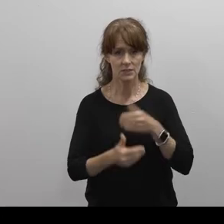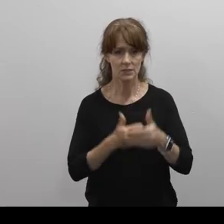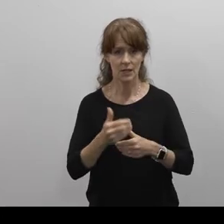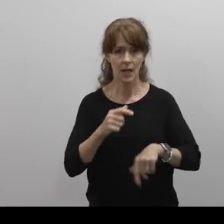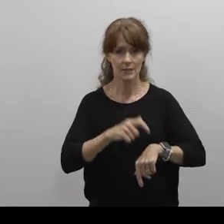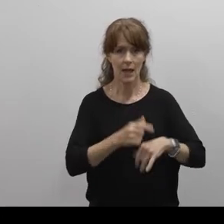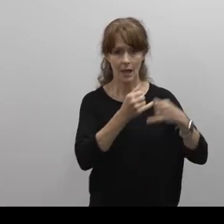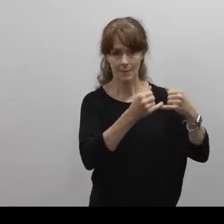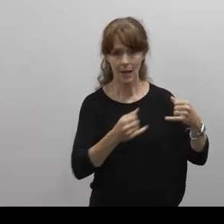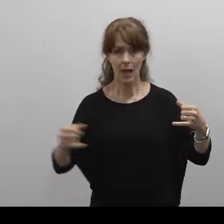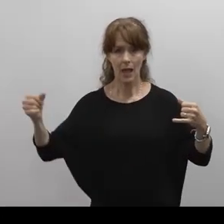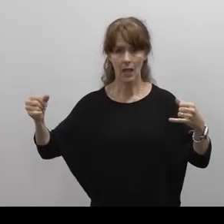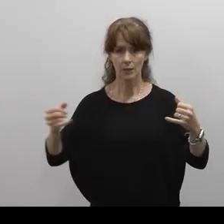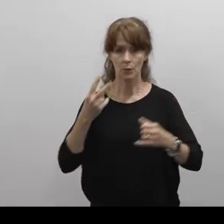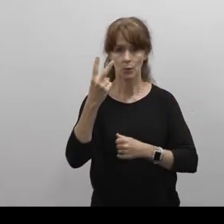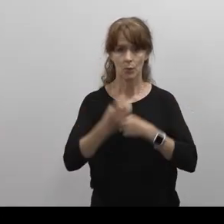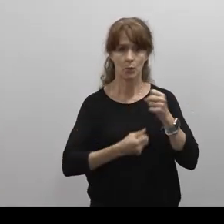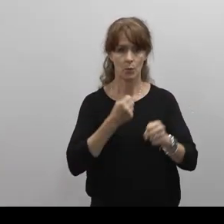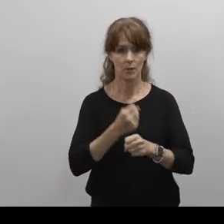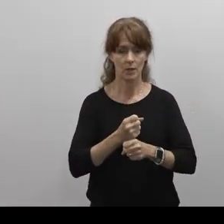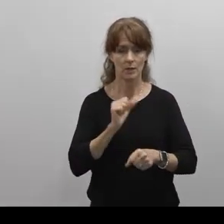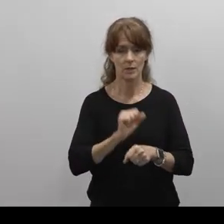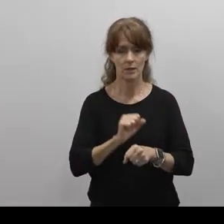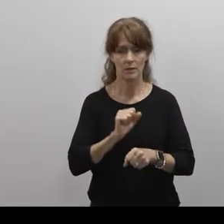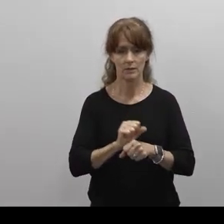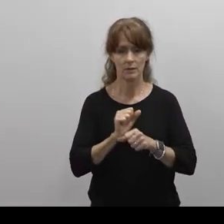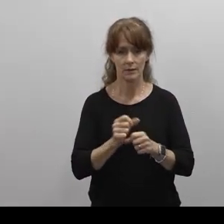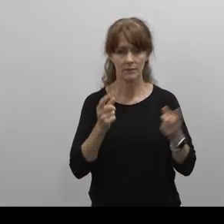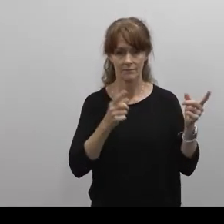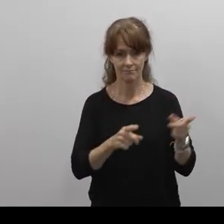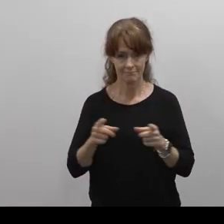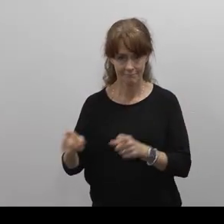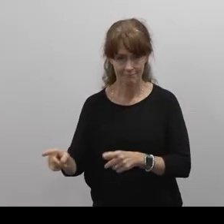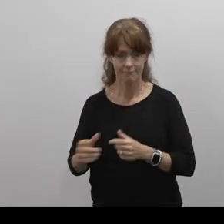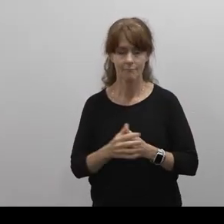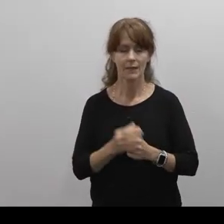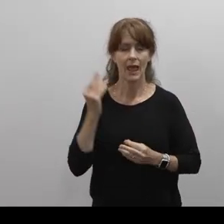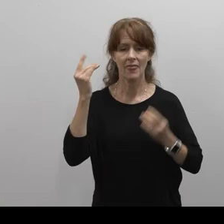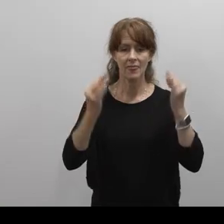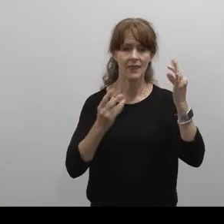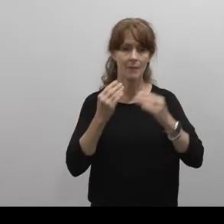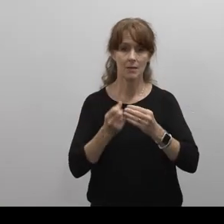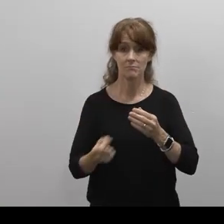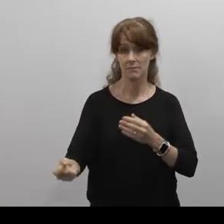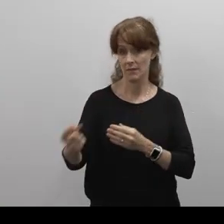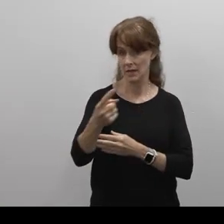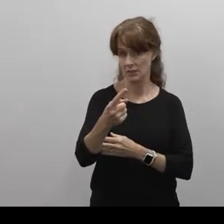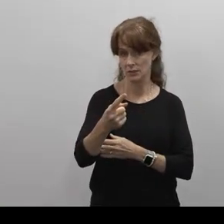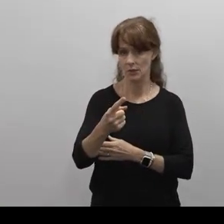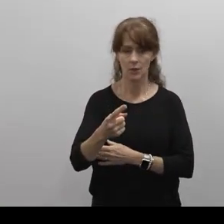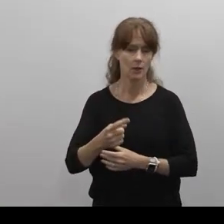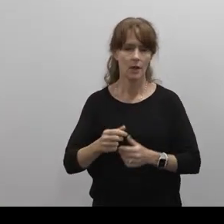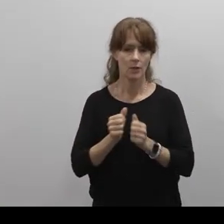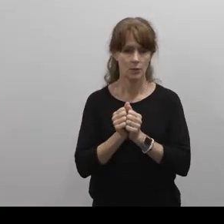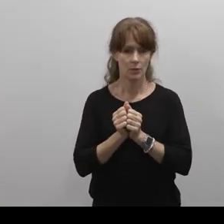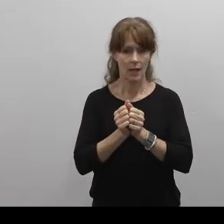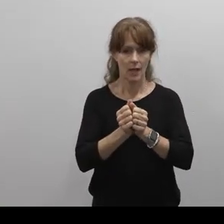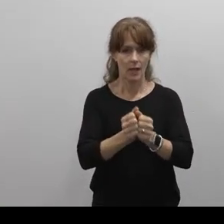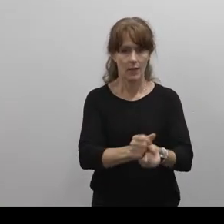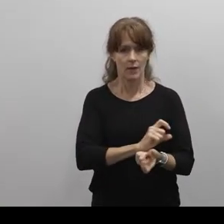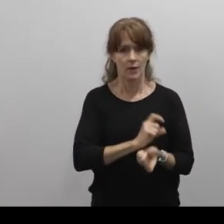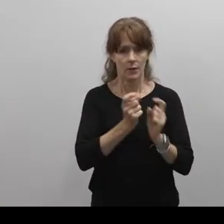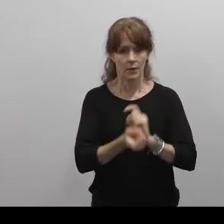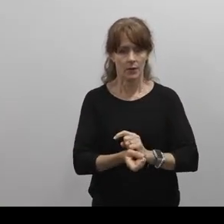that reflects a full 2 years of work that has taken place, and then also thinking about the year ahead and where we will go together.